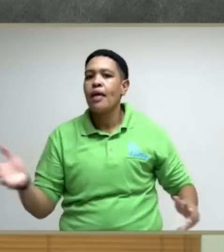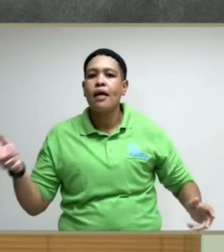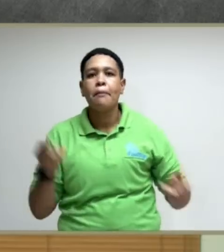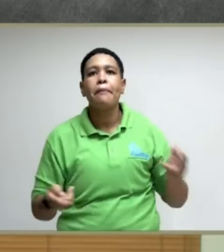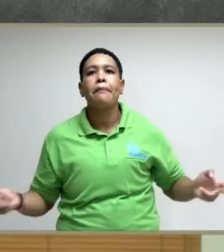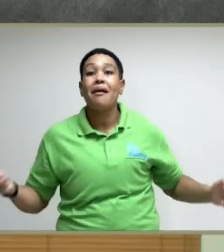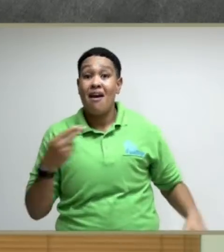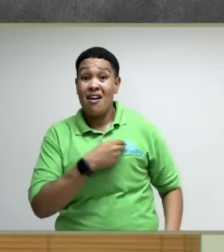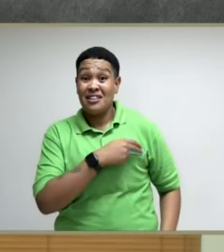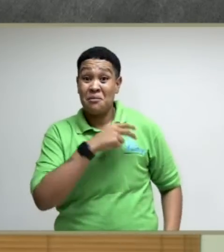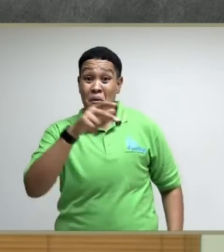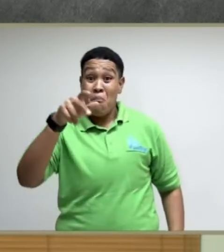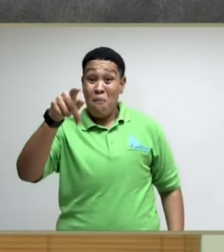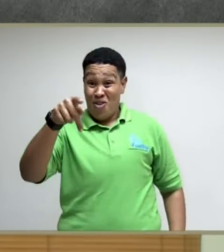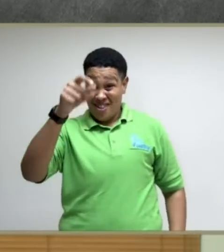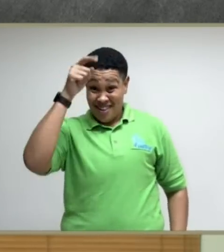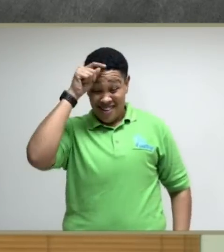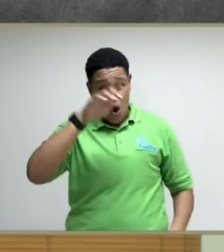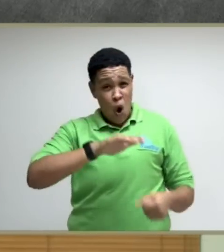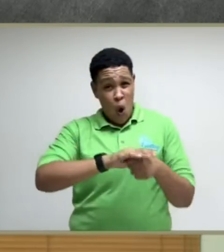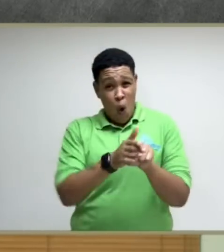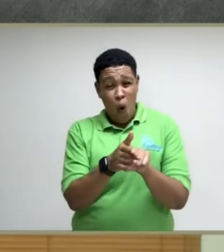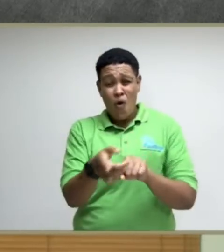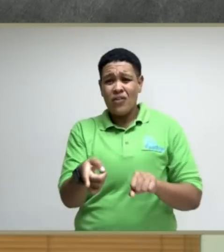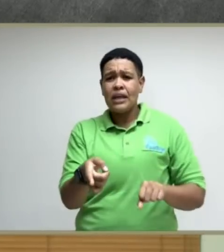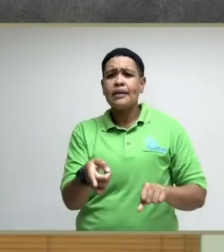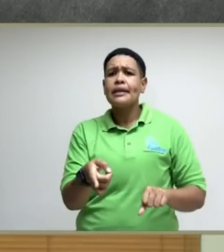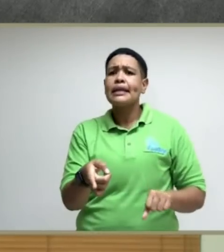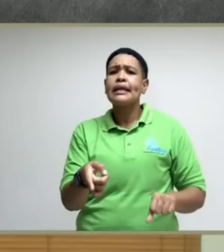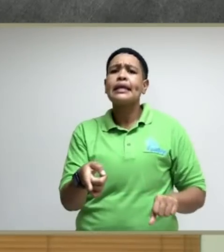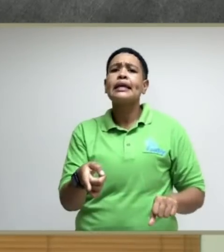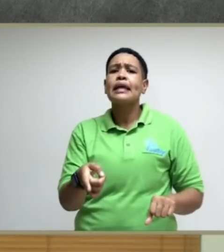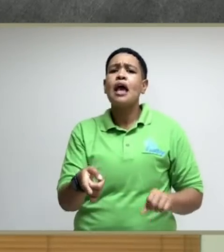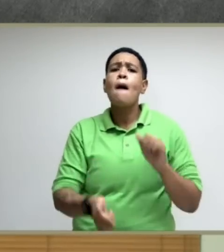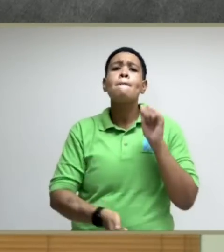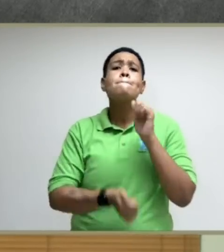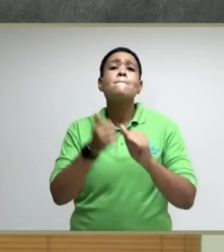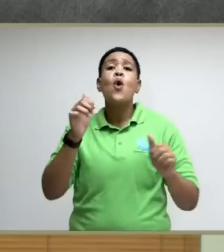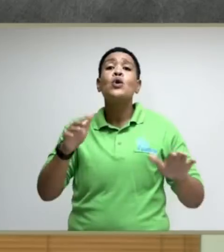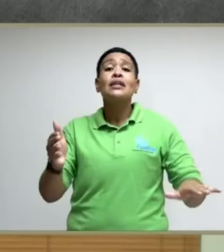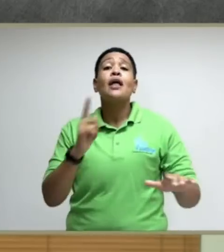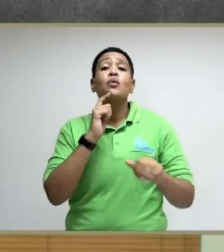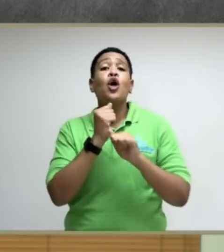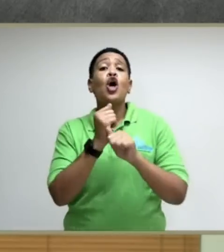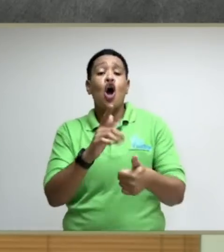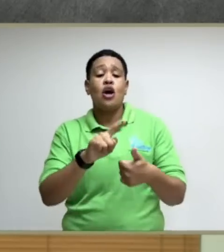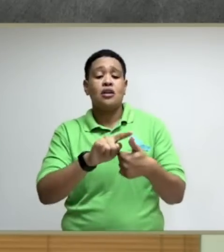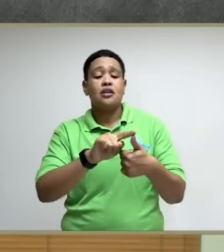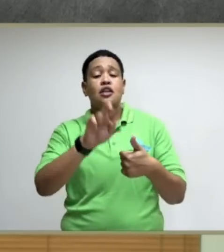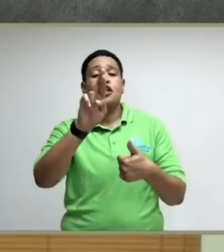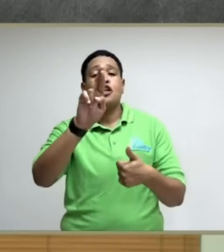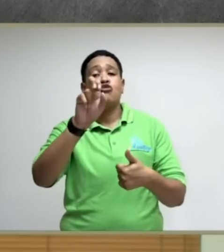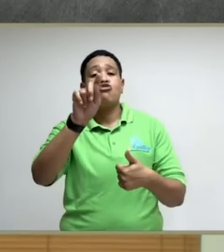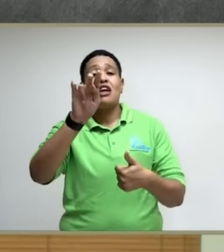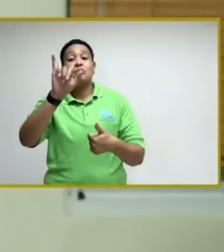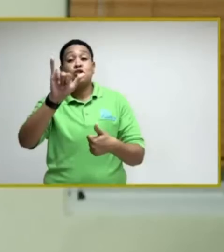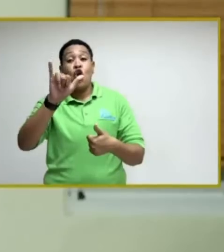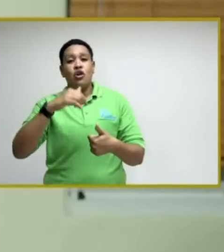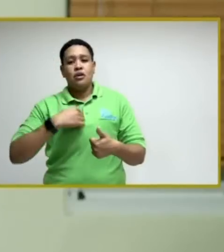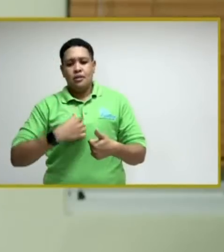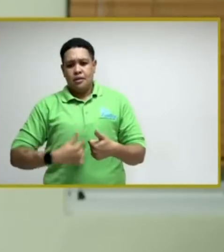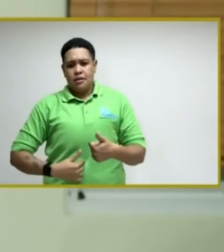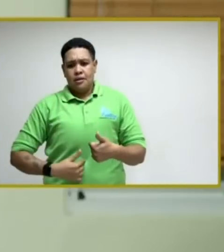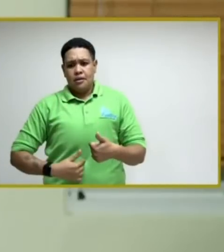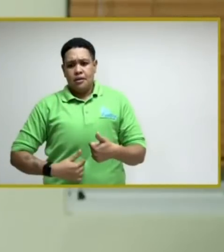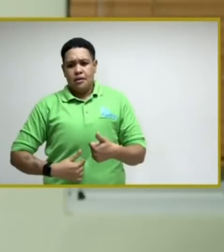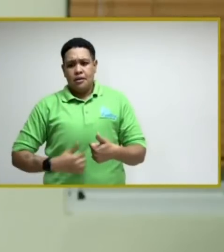however, is such that most deaths are going to result from respiratory failure or multi-organ involvement, and hence